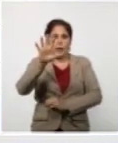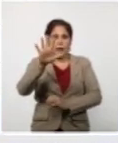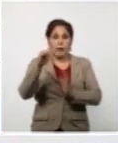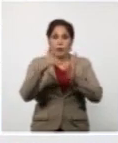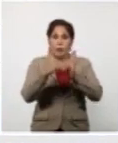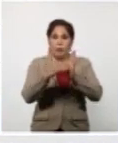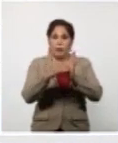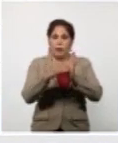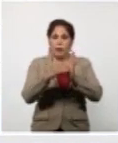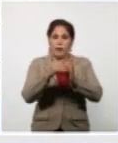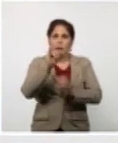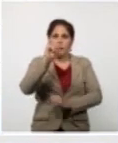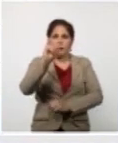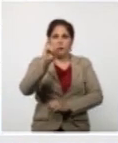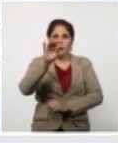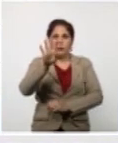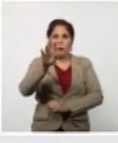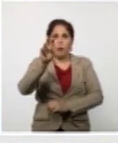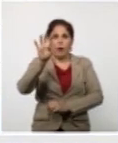totaling